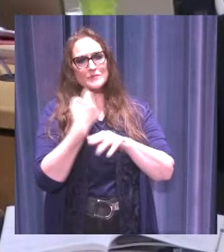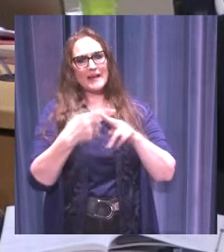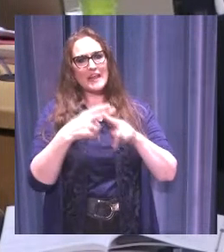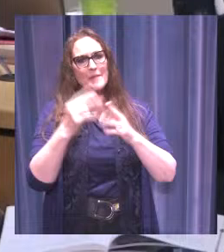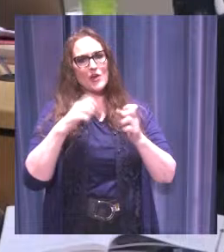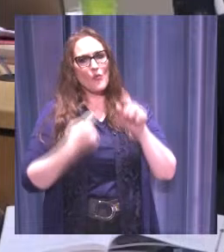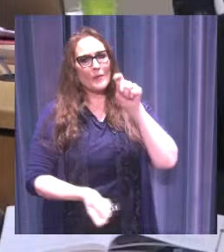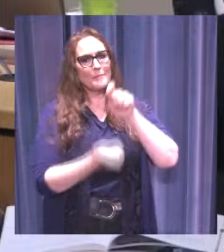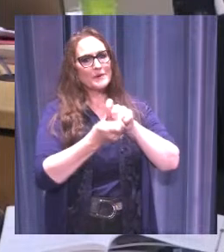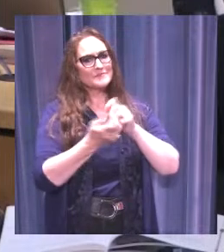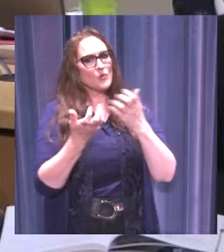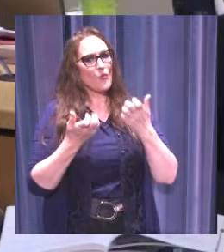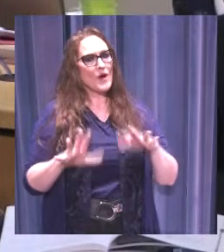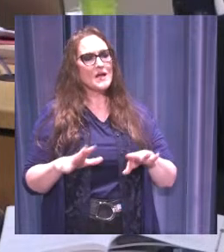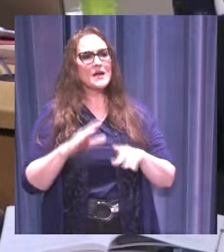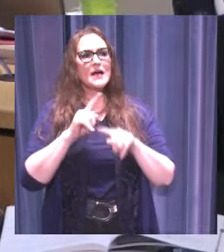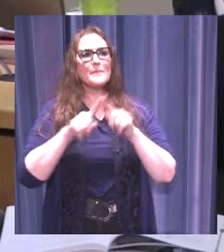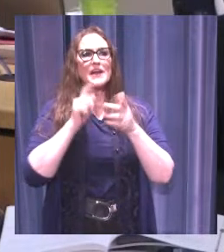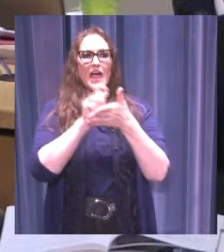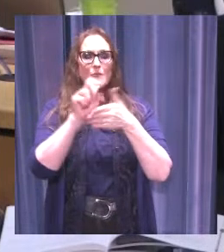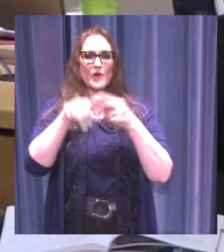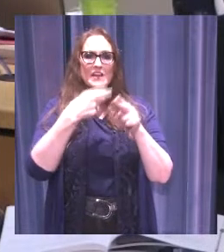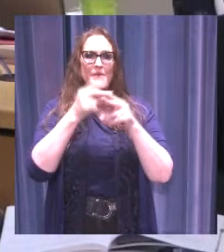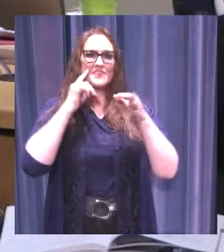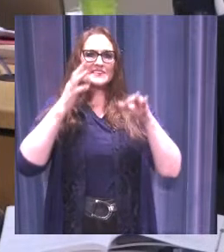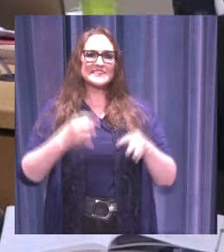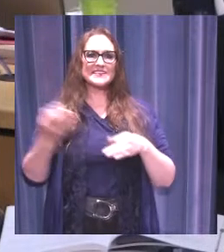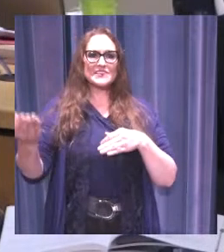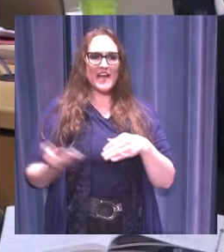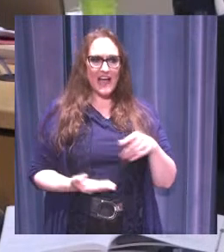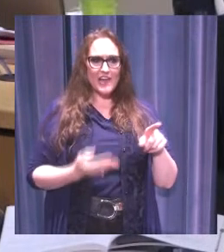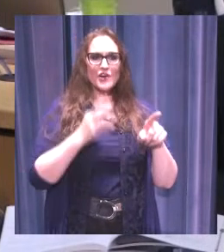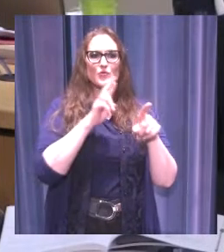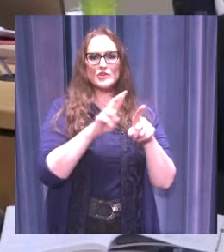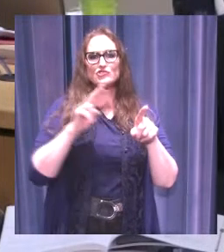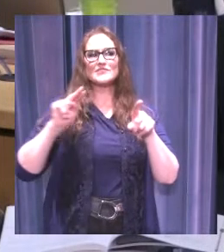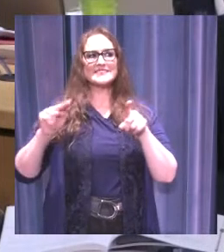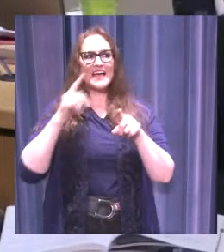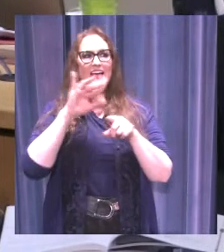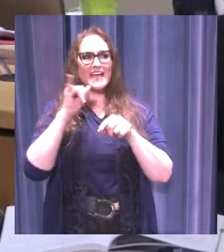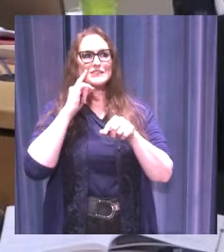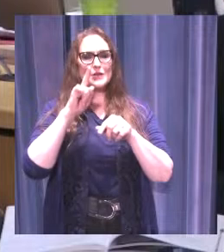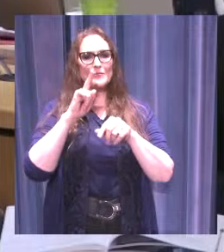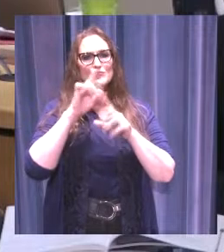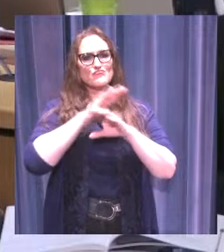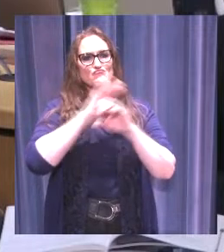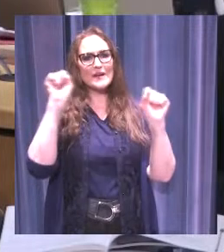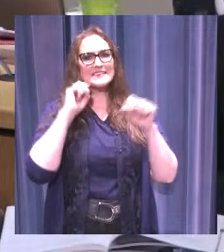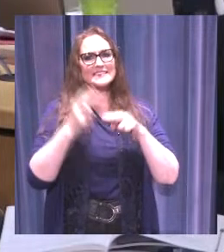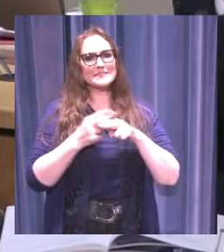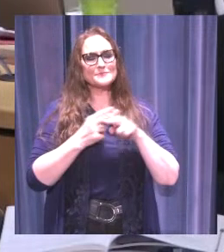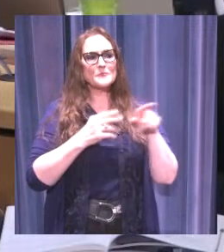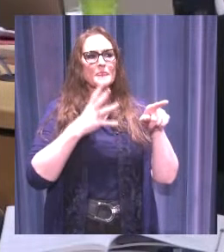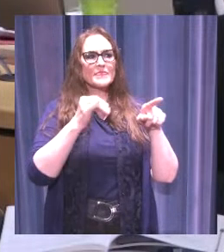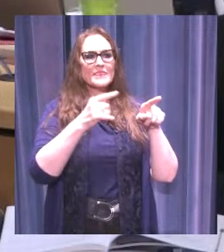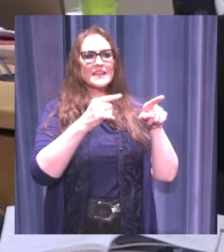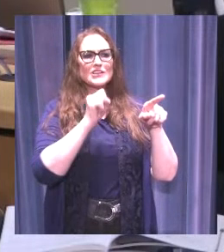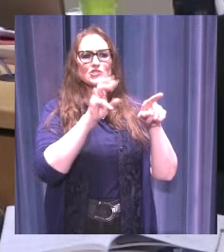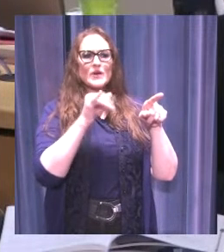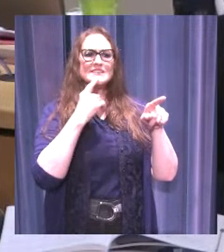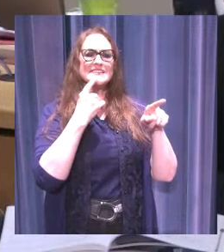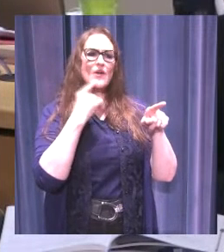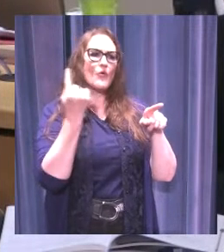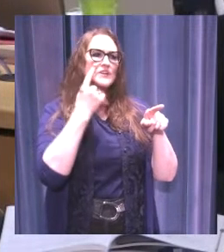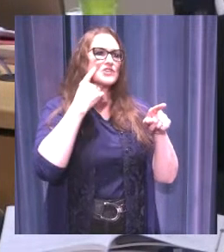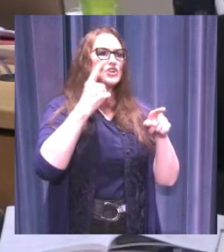retaliation. I'm writing regarding the decision to hire Richardson Snell as interim president. Trustee Swanson stated that he's always thought the college